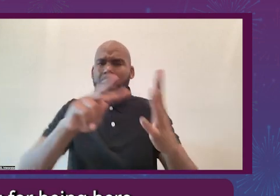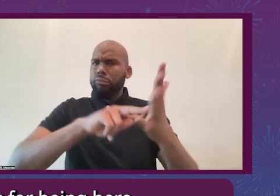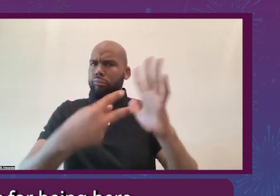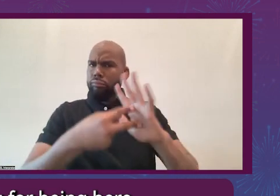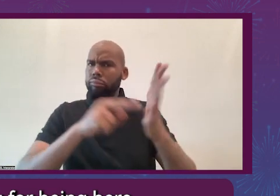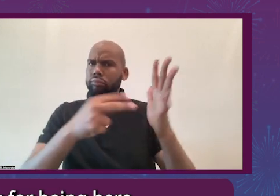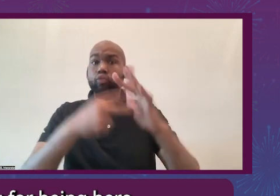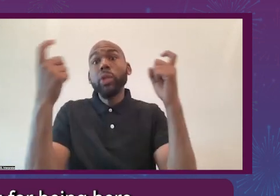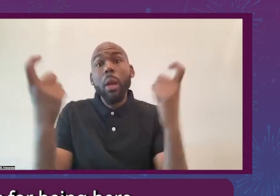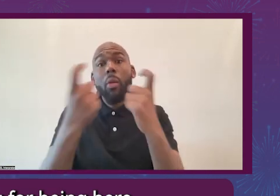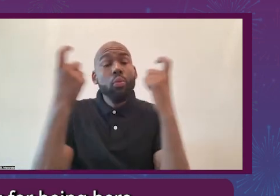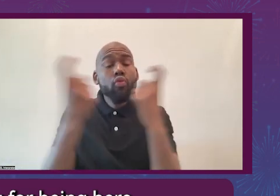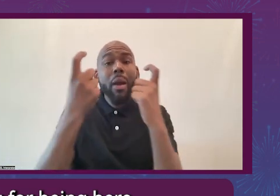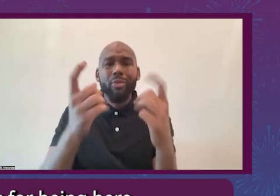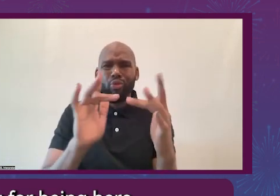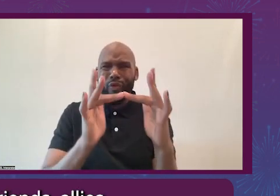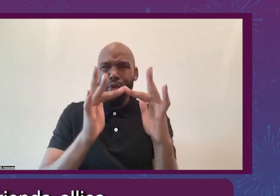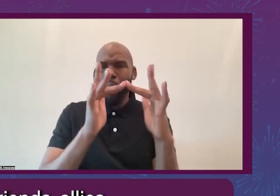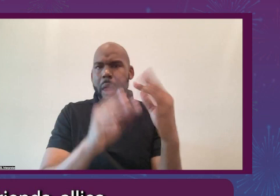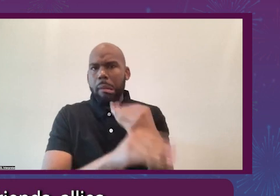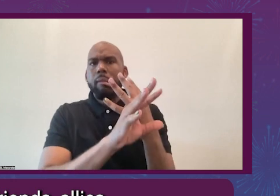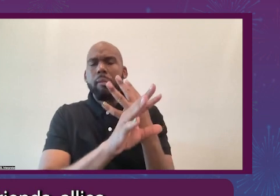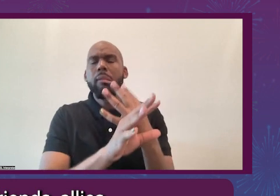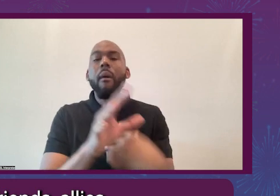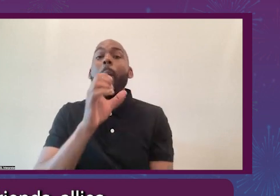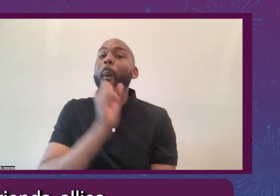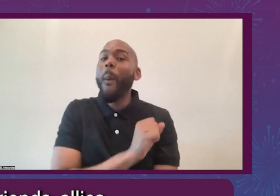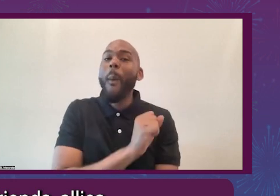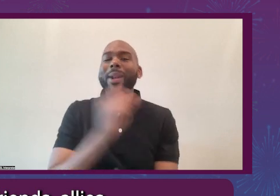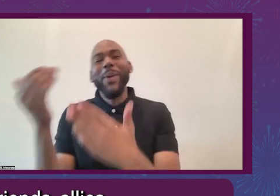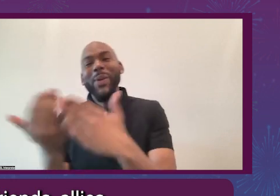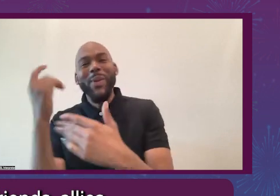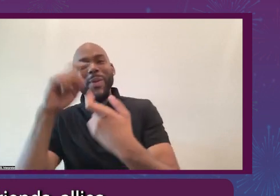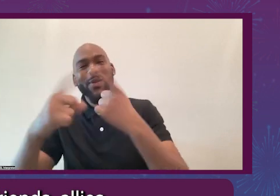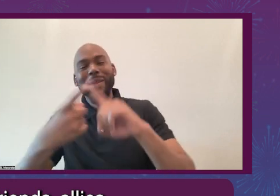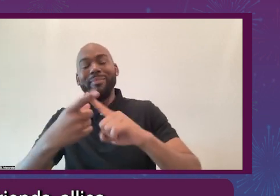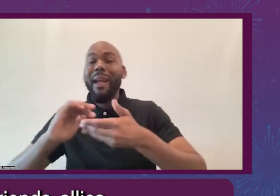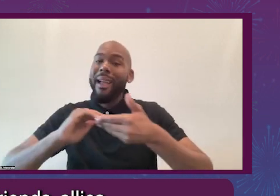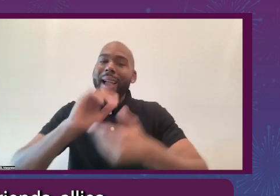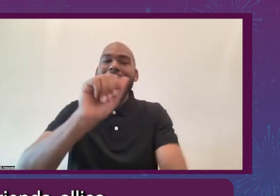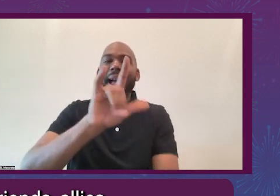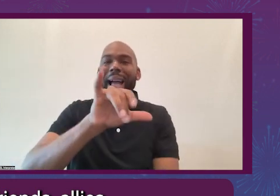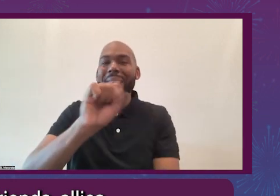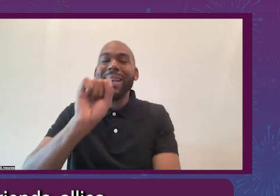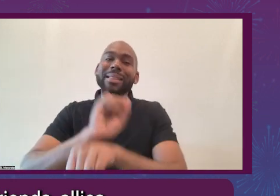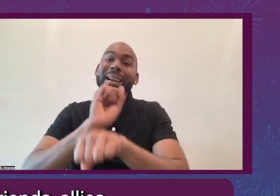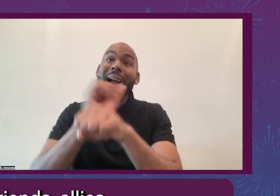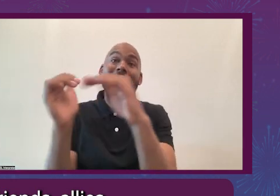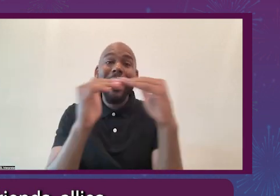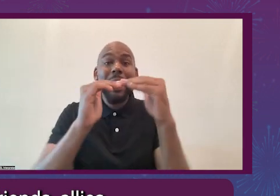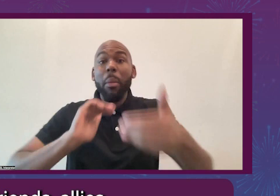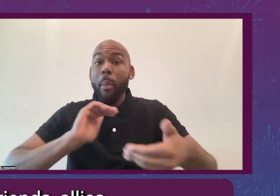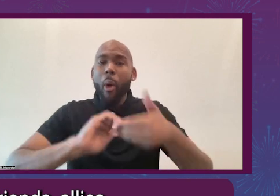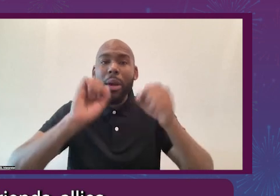very intentional in celebrating virtually, so our old and new friends, allies, colleagues,